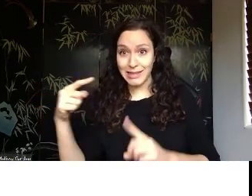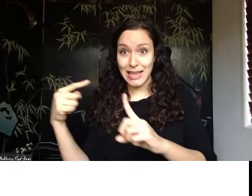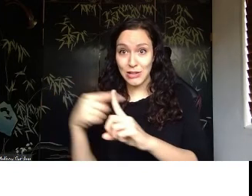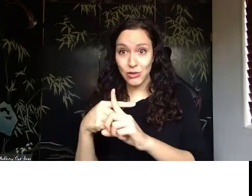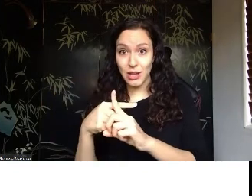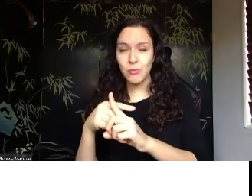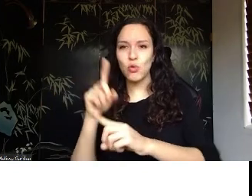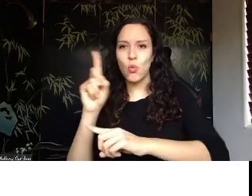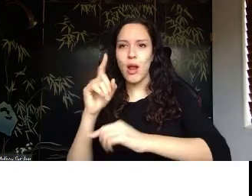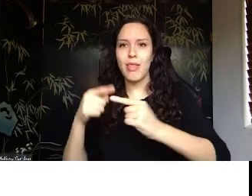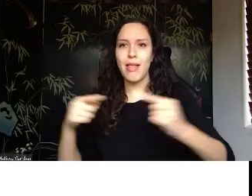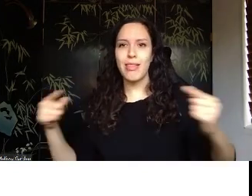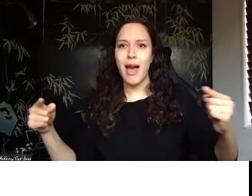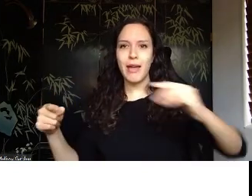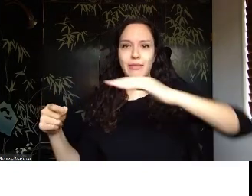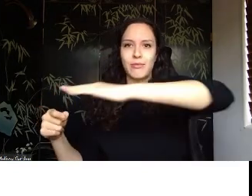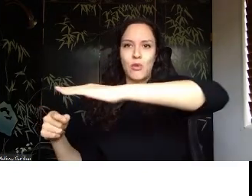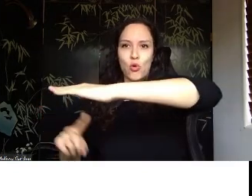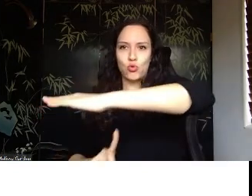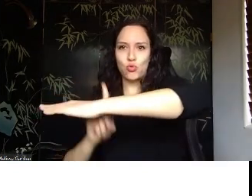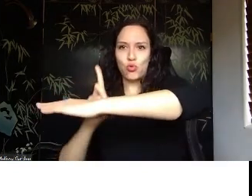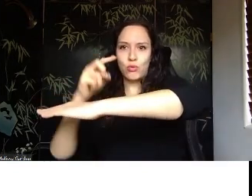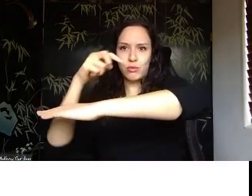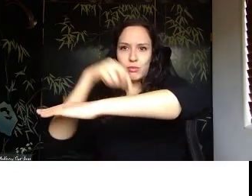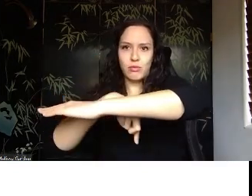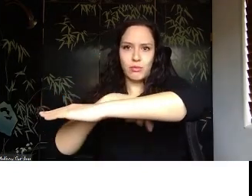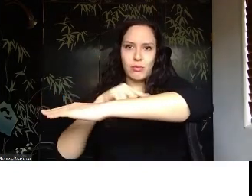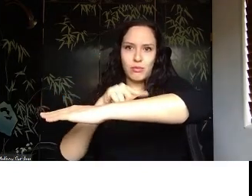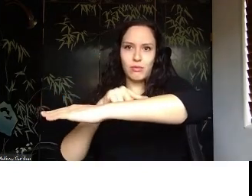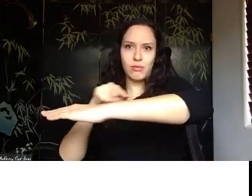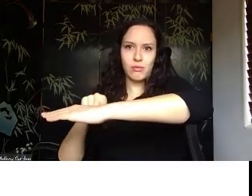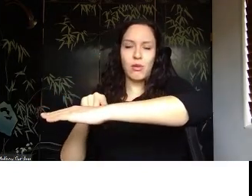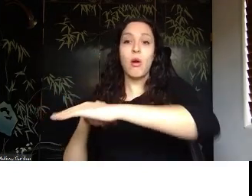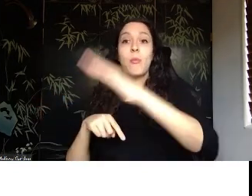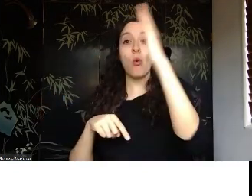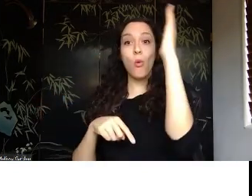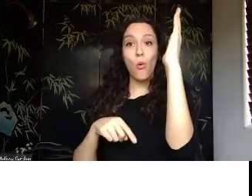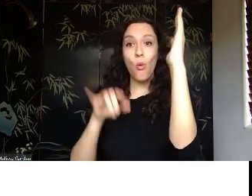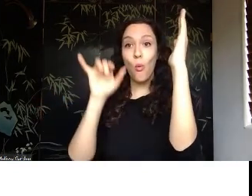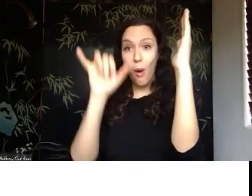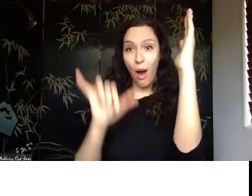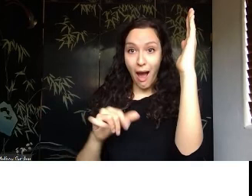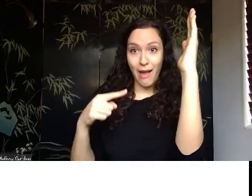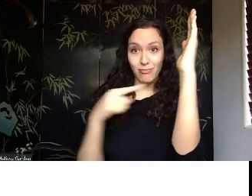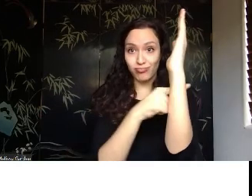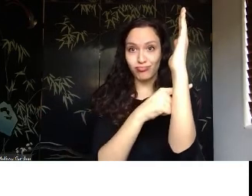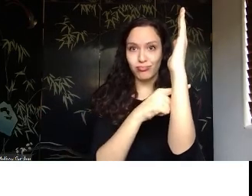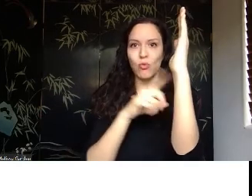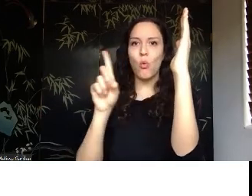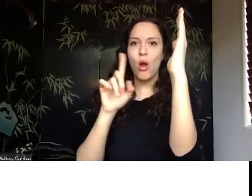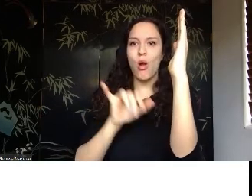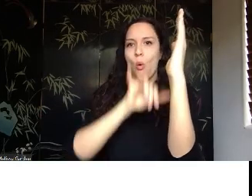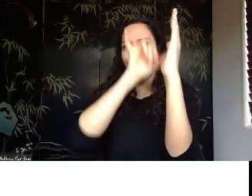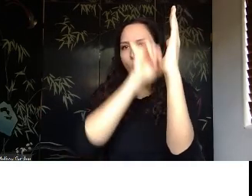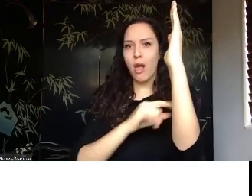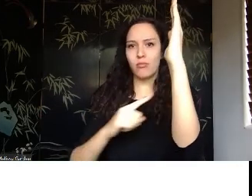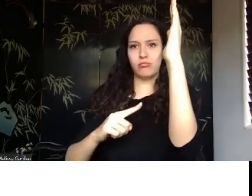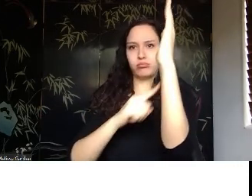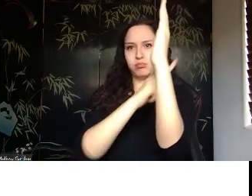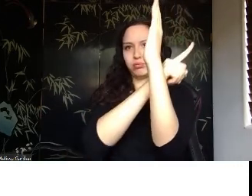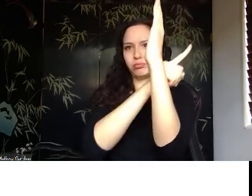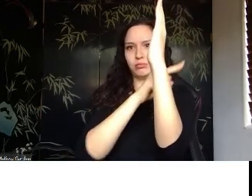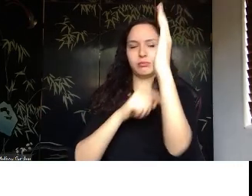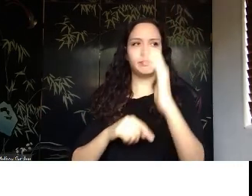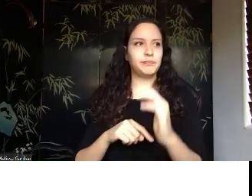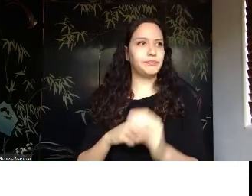the x-axis. Y-intercept is where it crosses the y-axis. So let's look at that vocabulary a